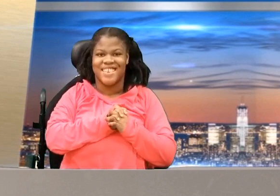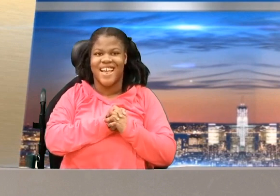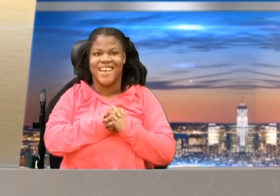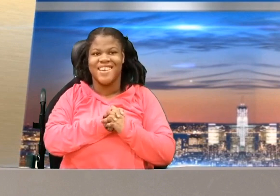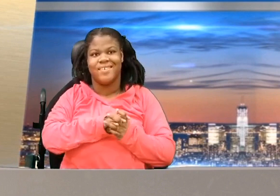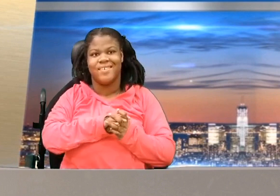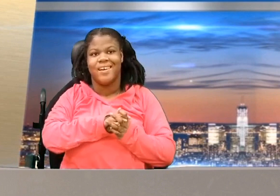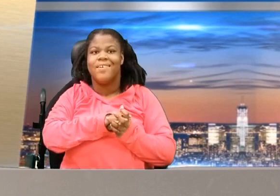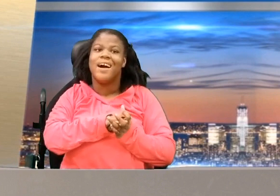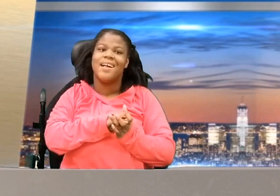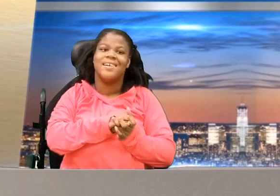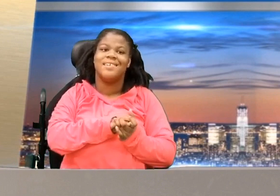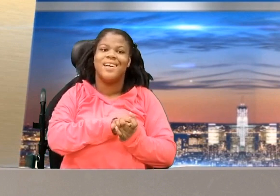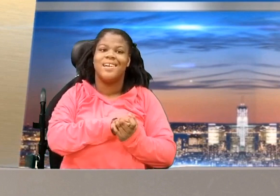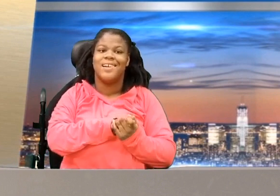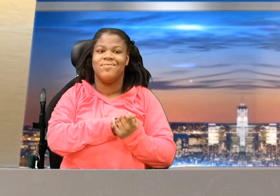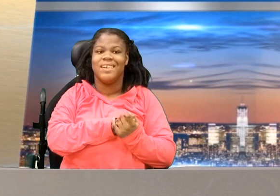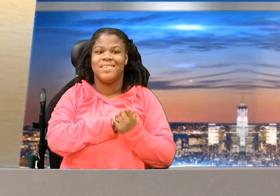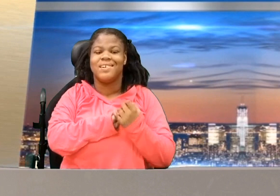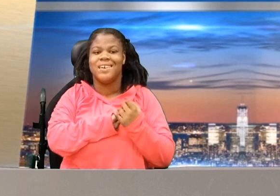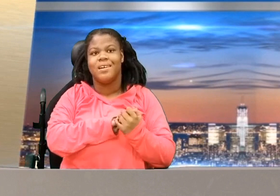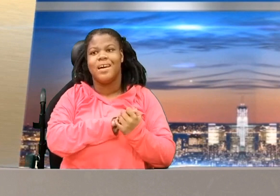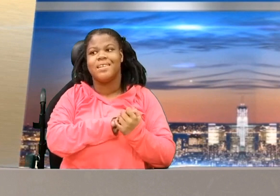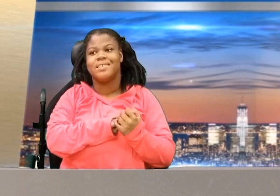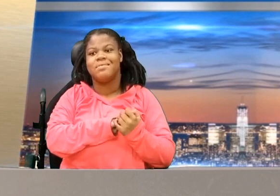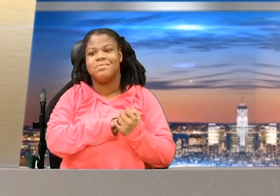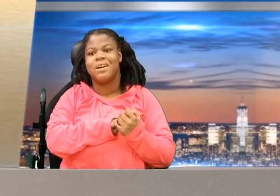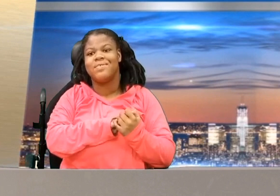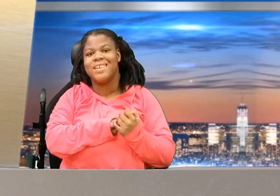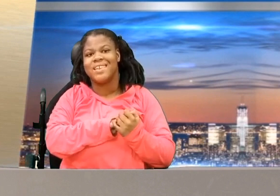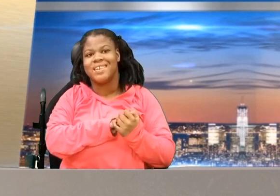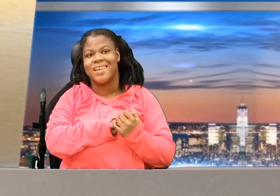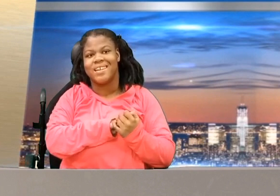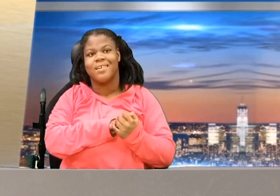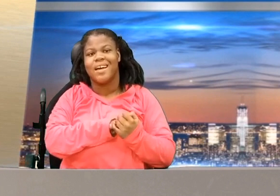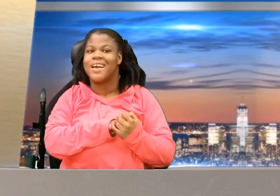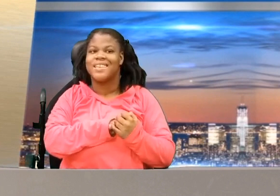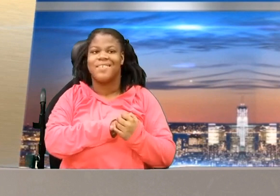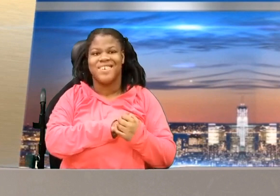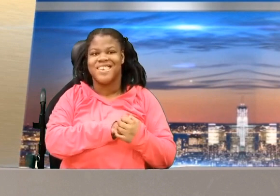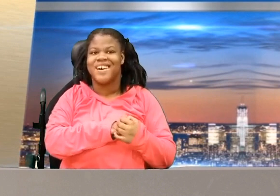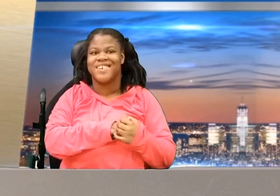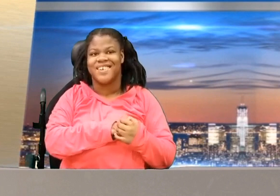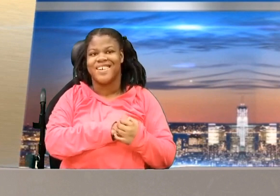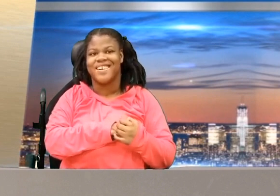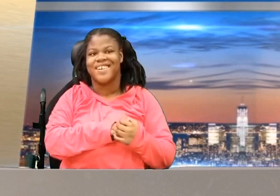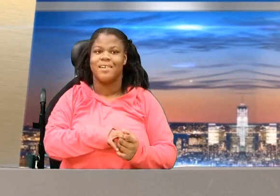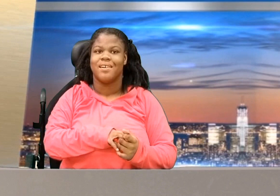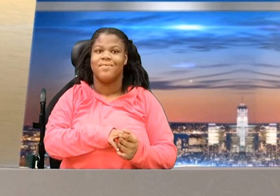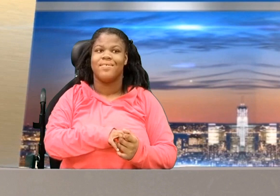I can say it. My little mother, Victoria, had so much fun yesterday. I guess I'm a good